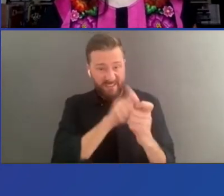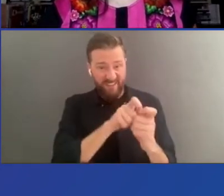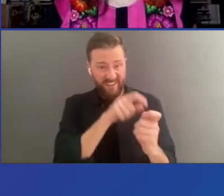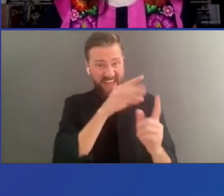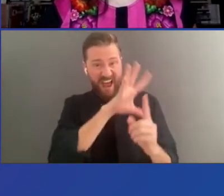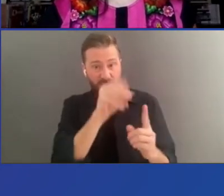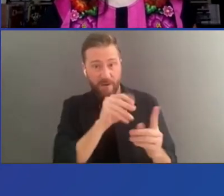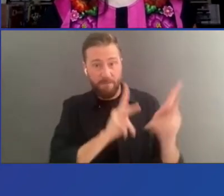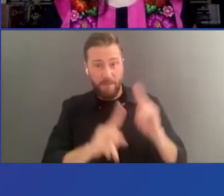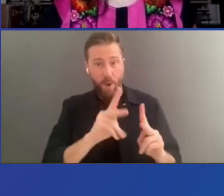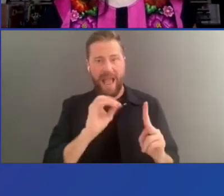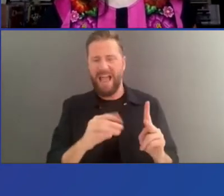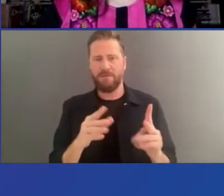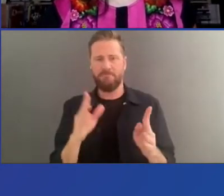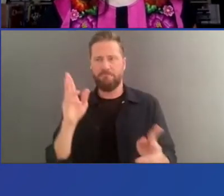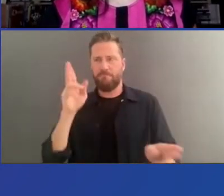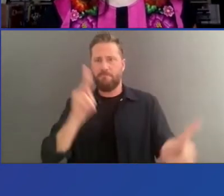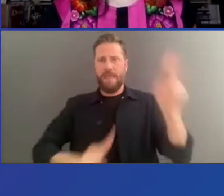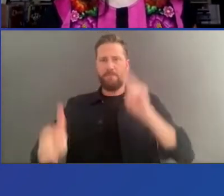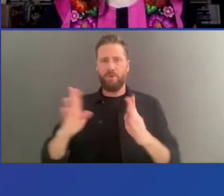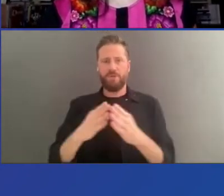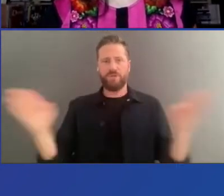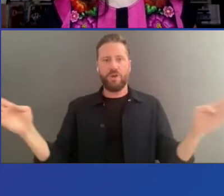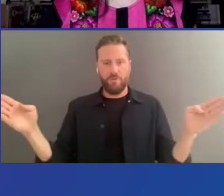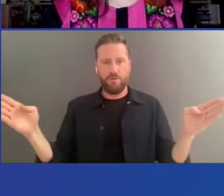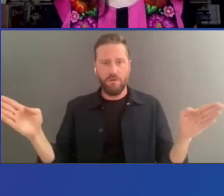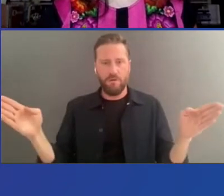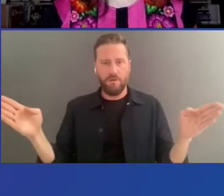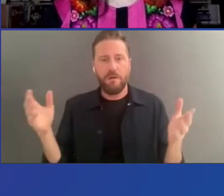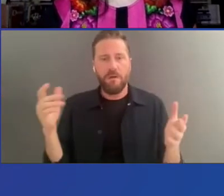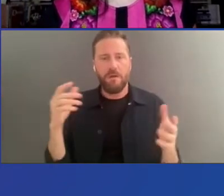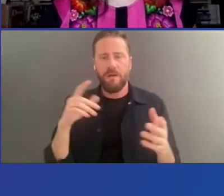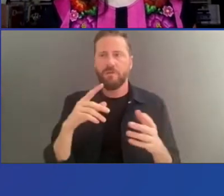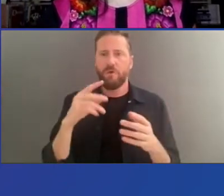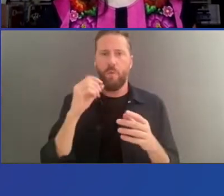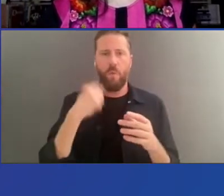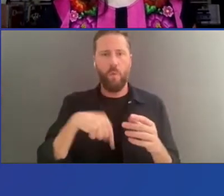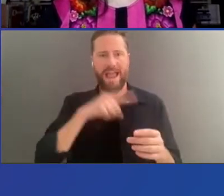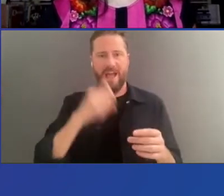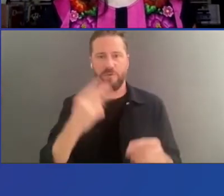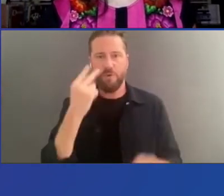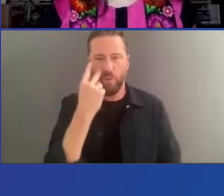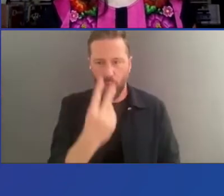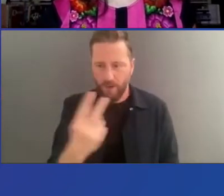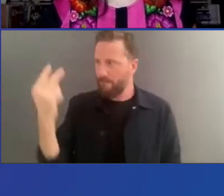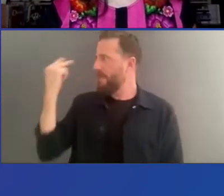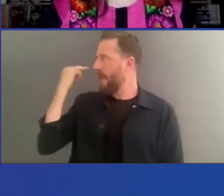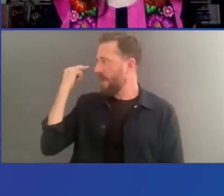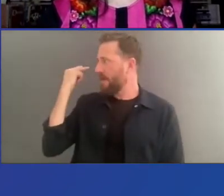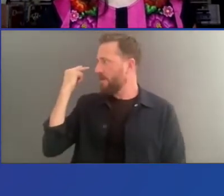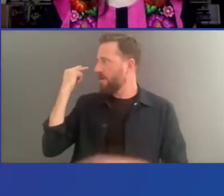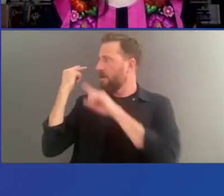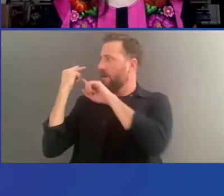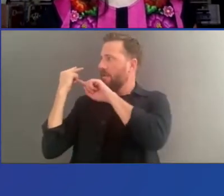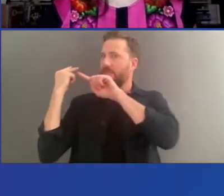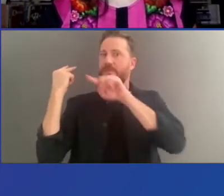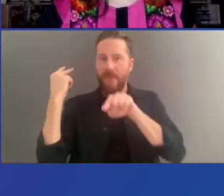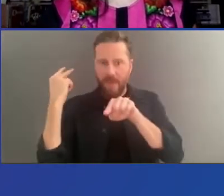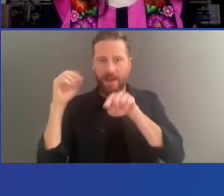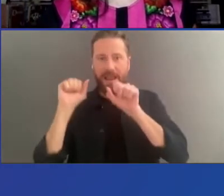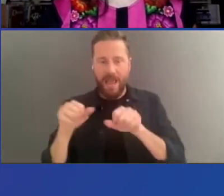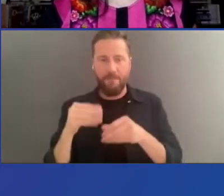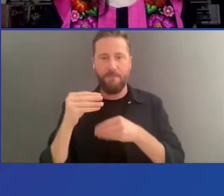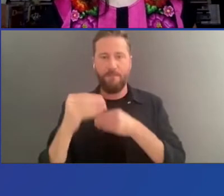And it makes us look back so that we can move forward, and we grab our